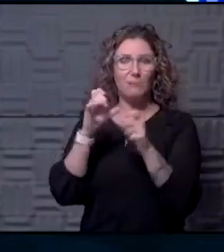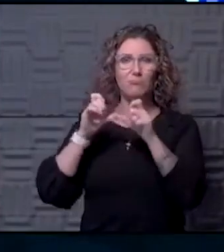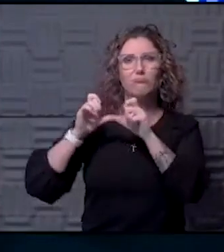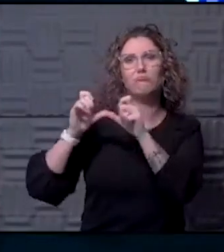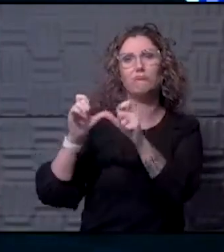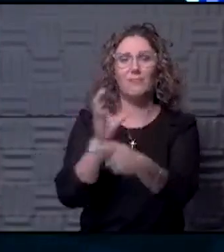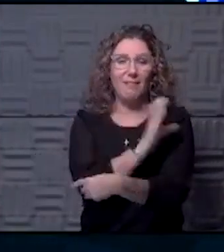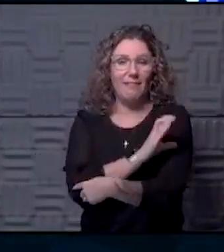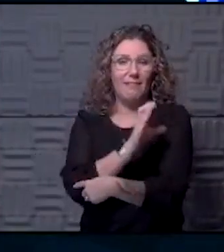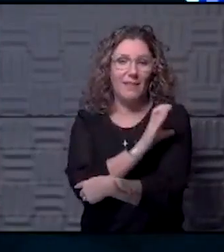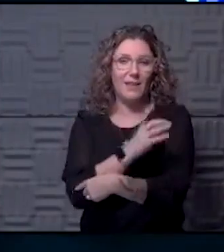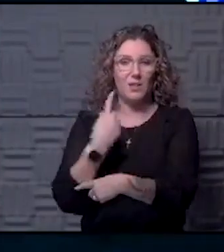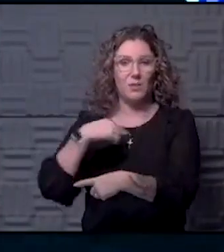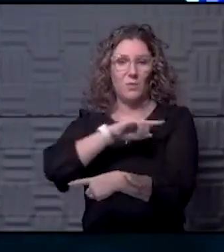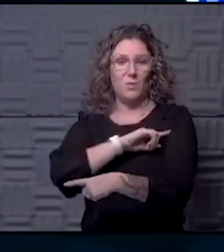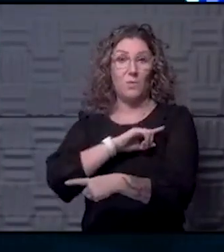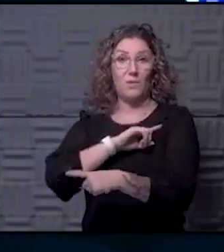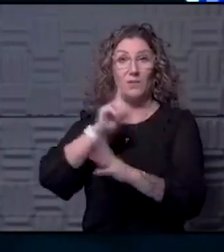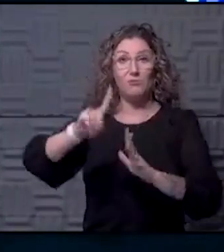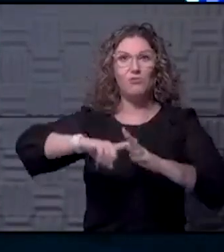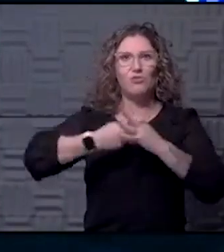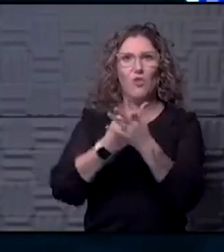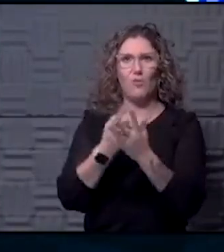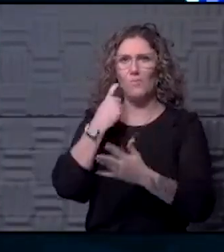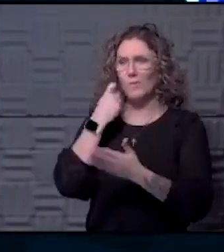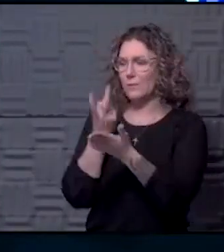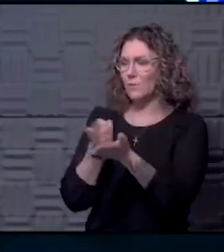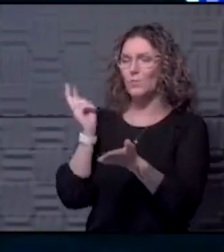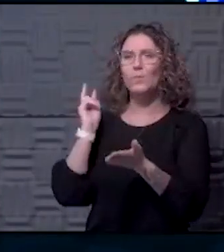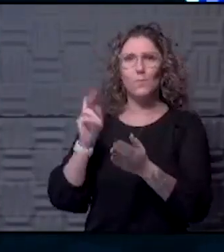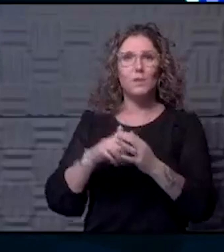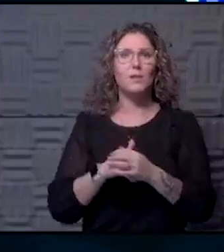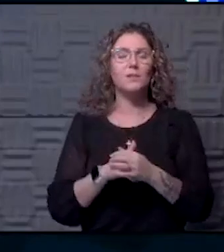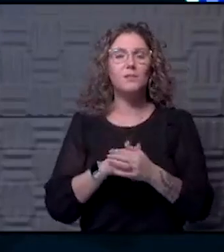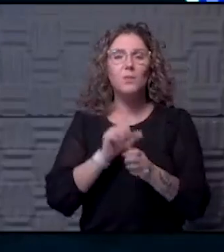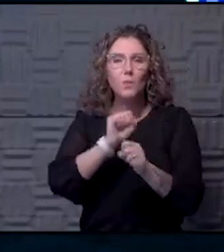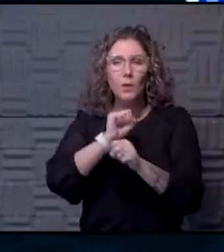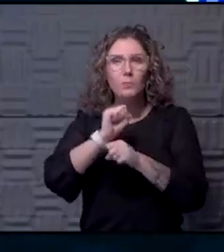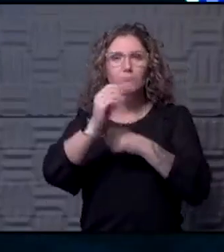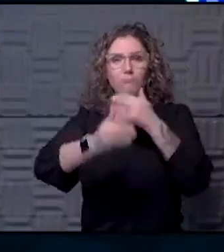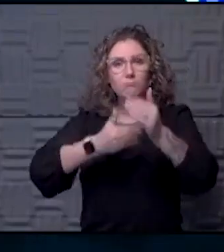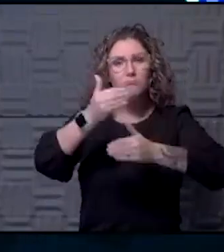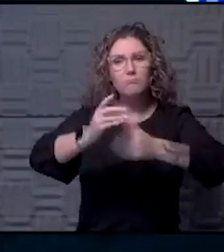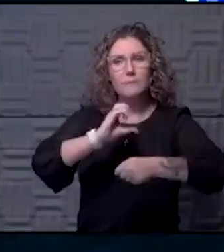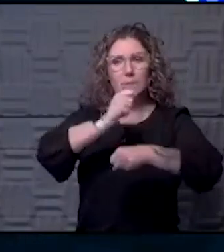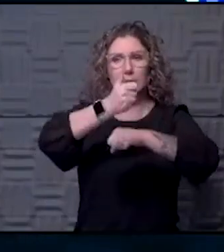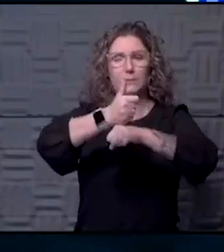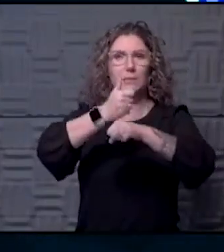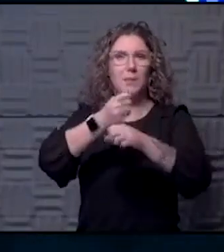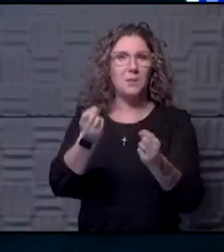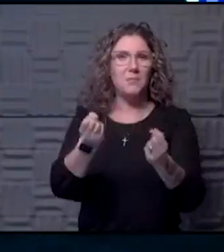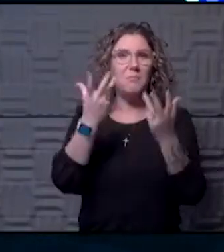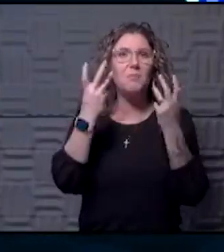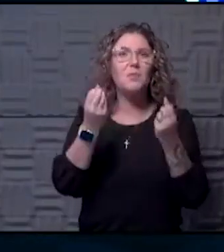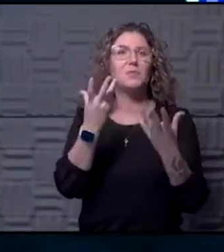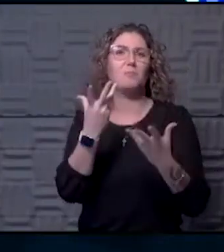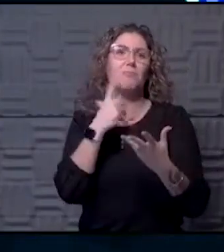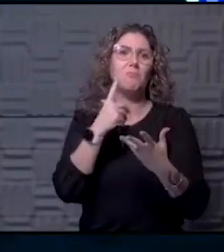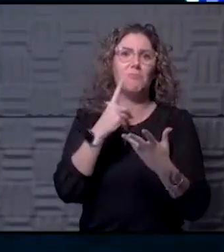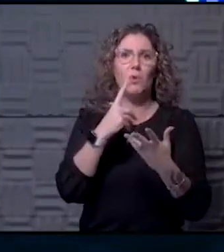soft launch over the past week or two, working through some process of establishing this new multidisciplinary